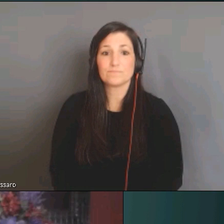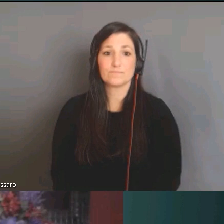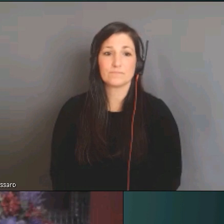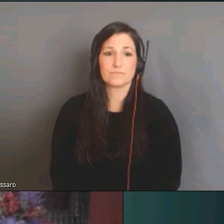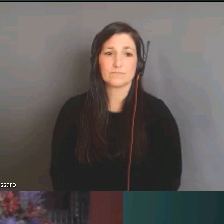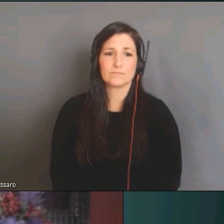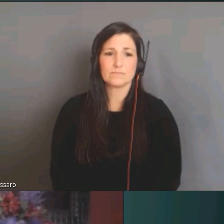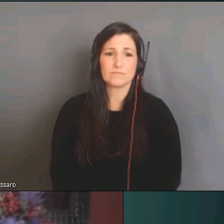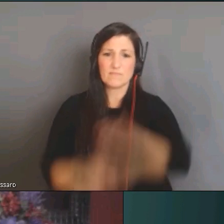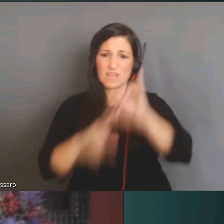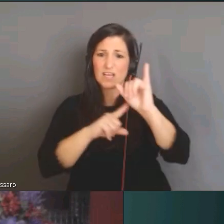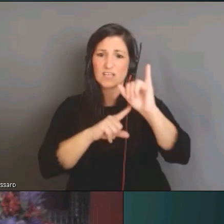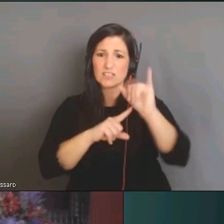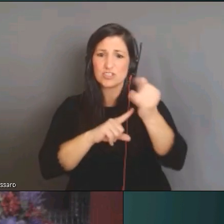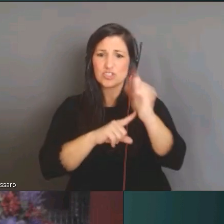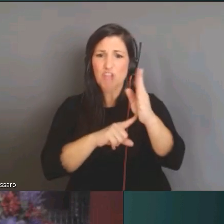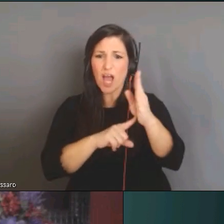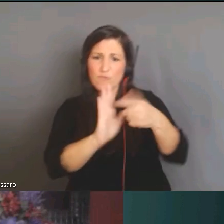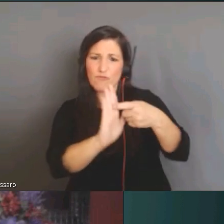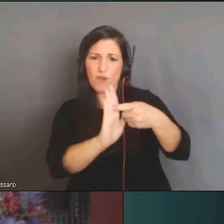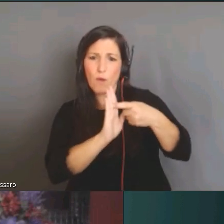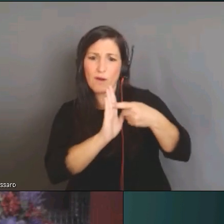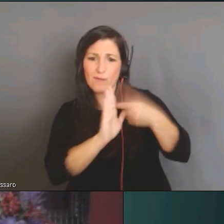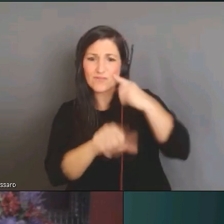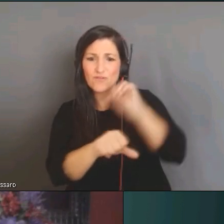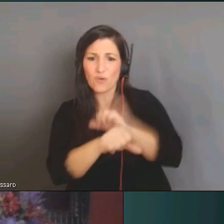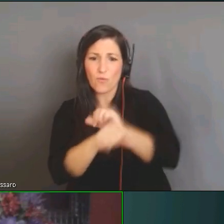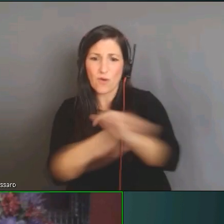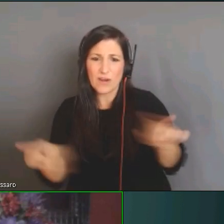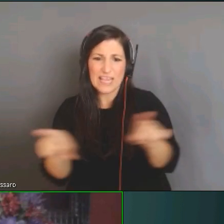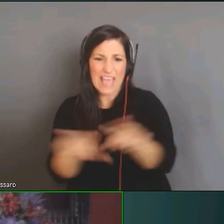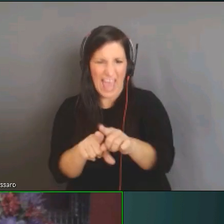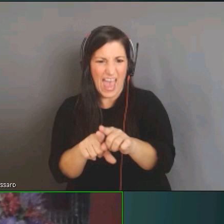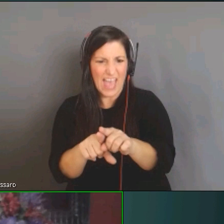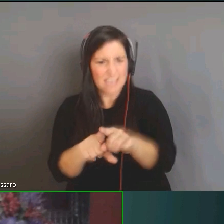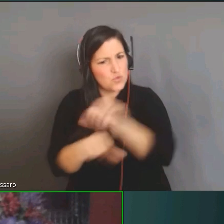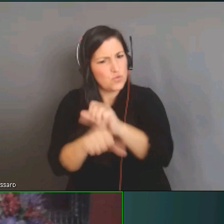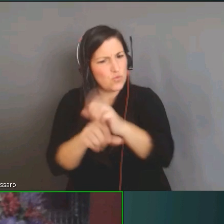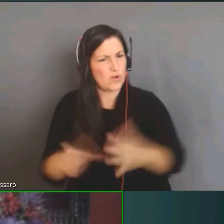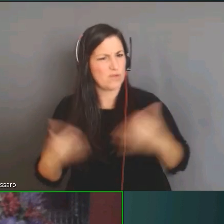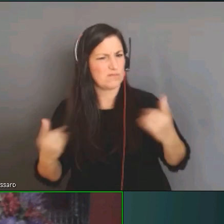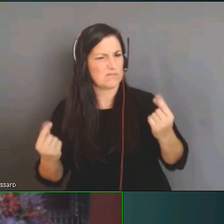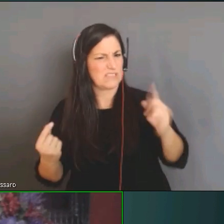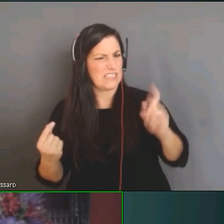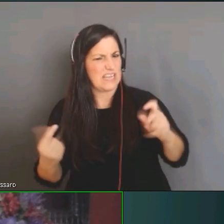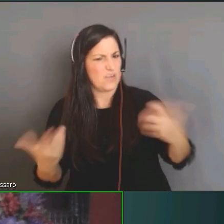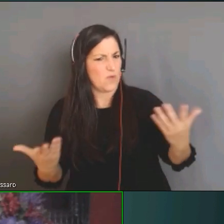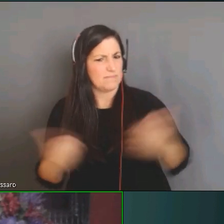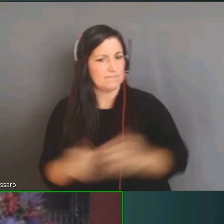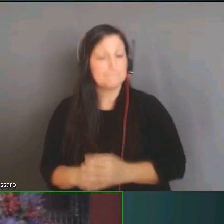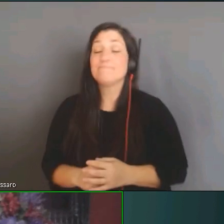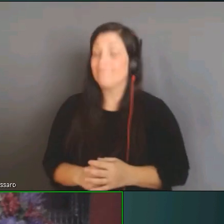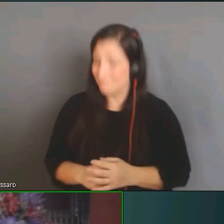job requirements for these to work as an associate? Awesome. Great question. So the first thing is that